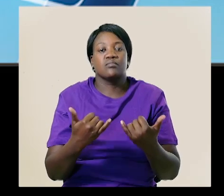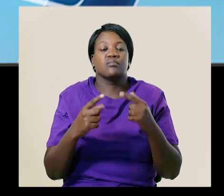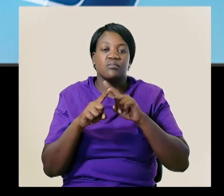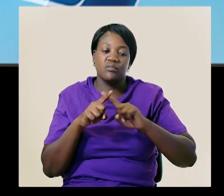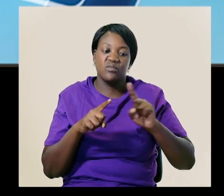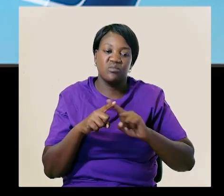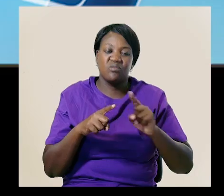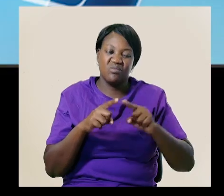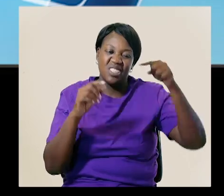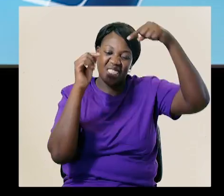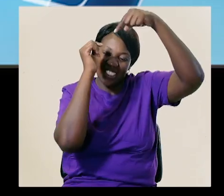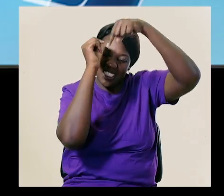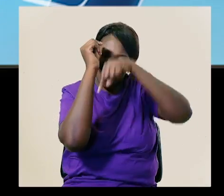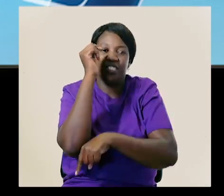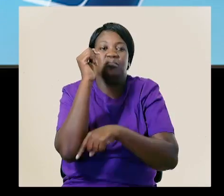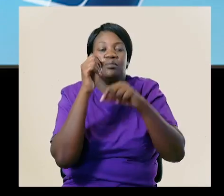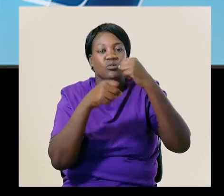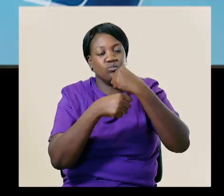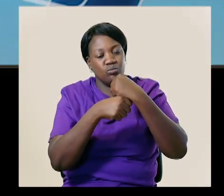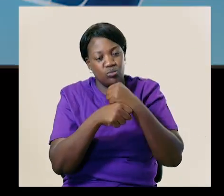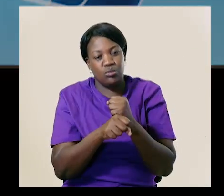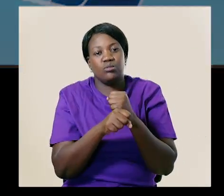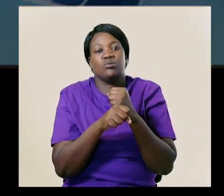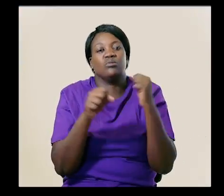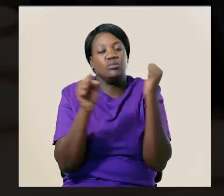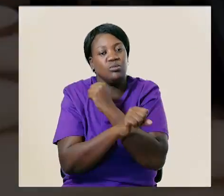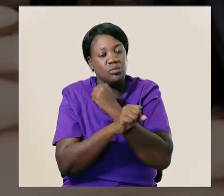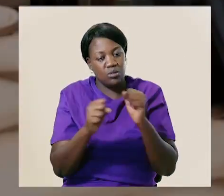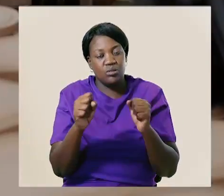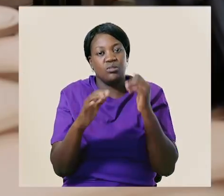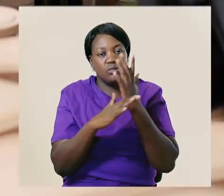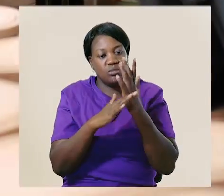very complex and no one would be capable of doing it all.